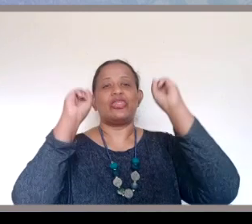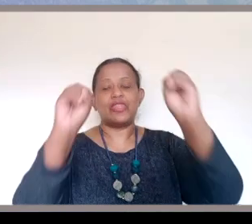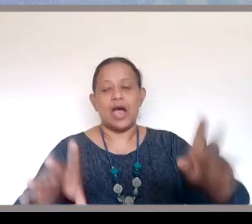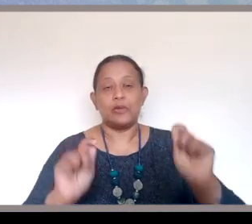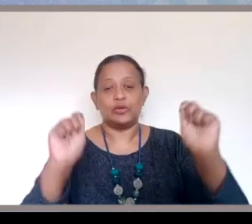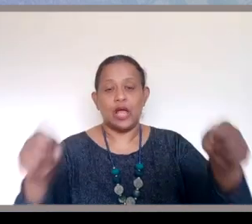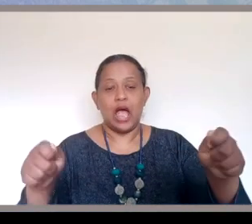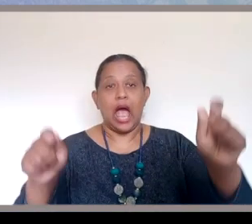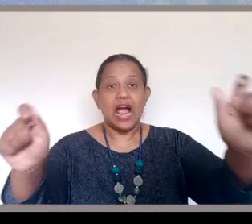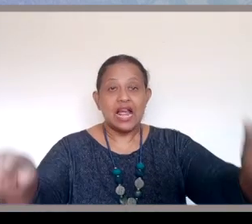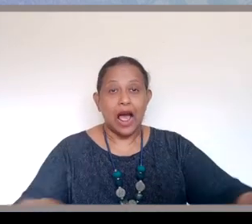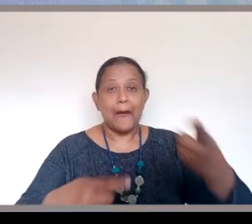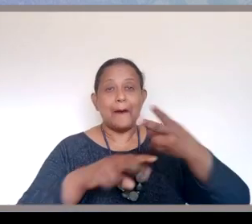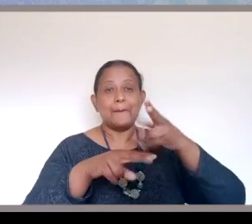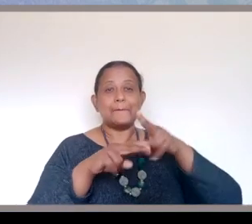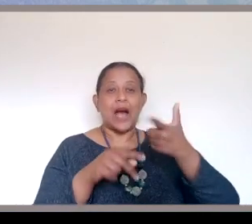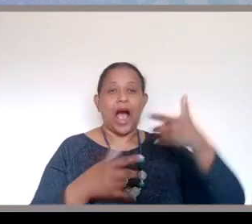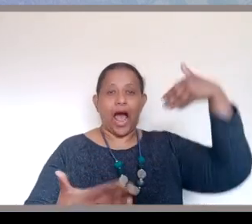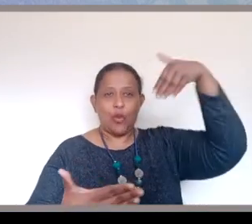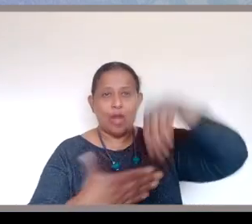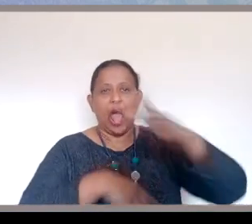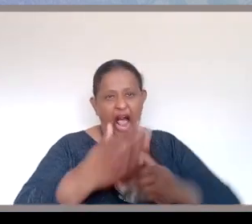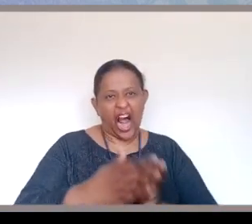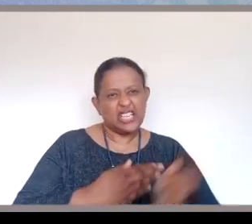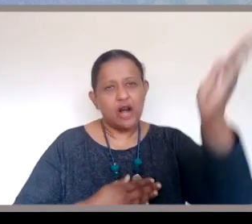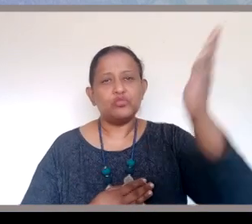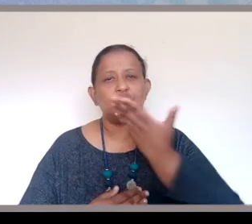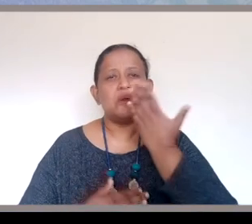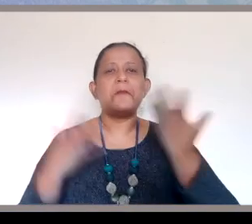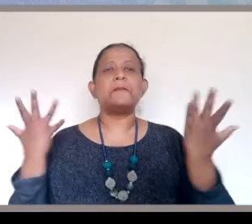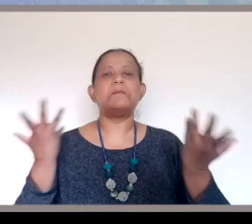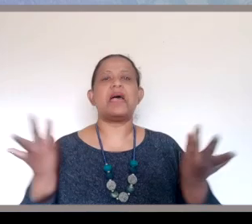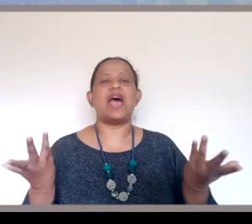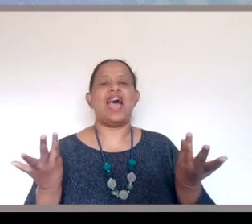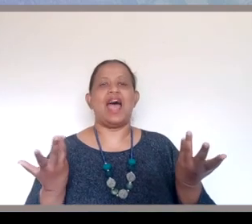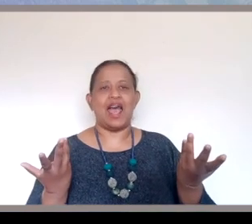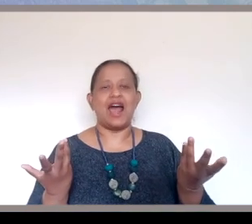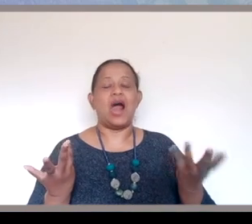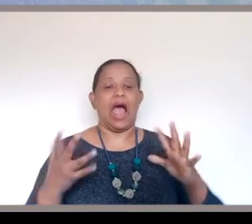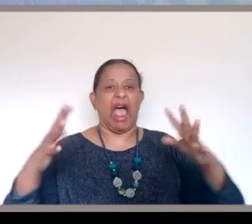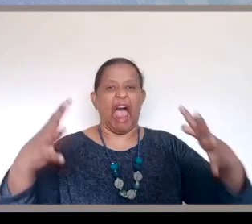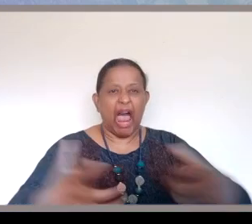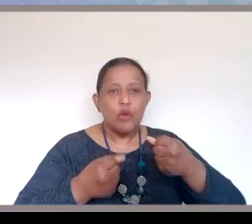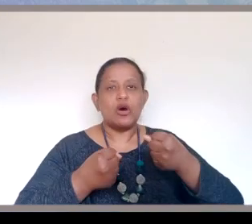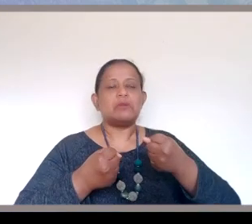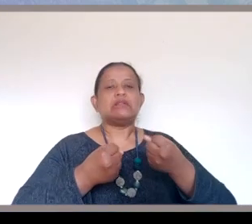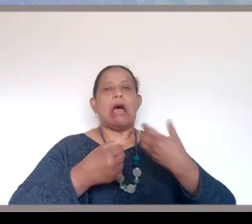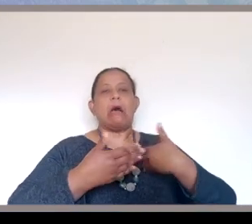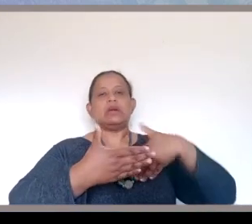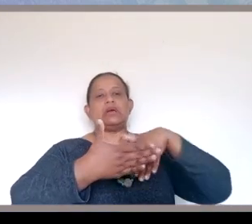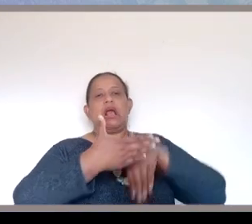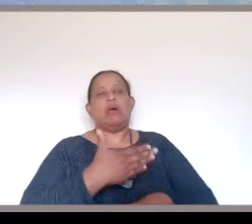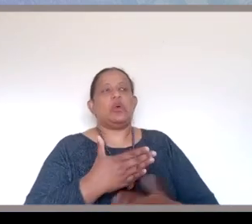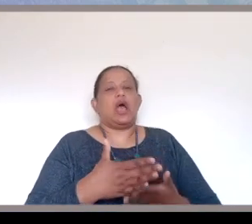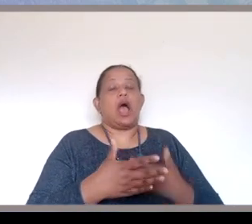catch with a bare hook and no bait? You got to put bait on it. And the right kind of bait